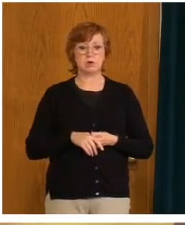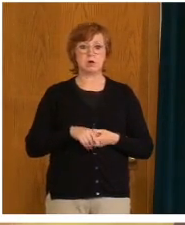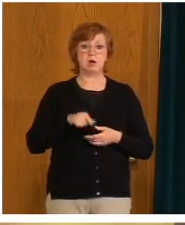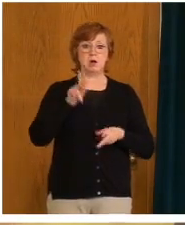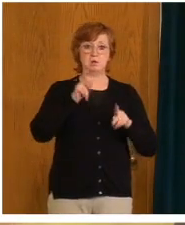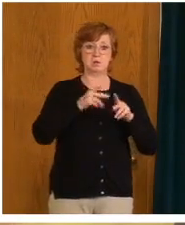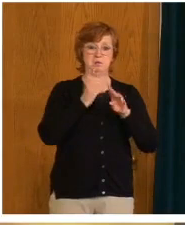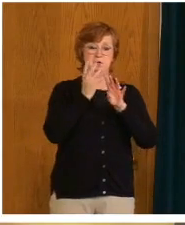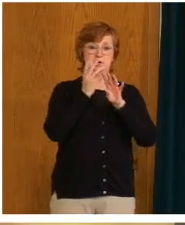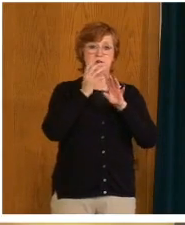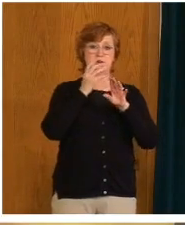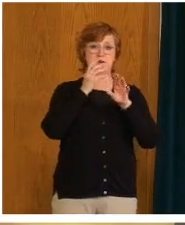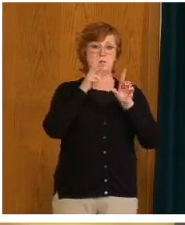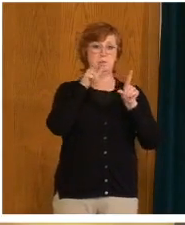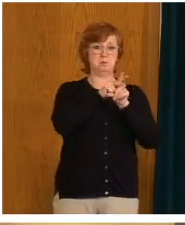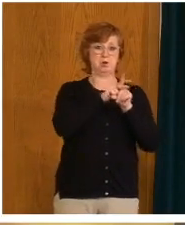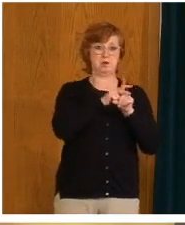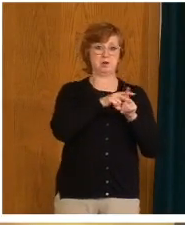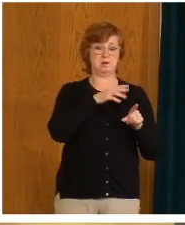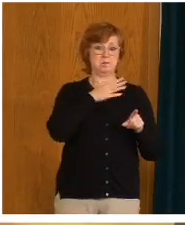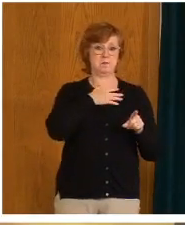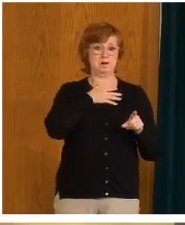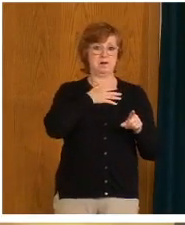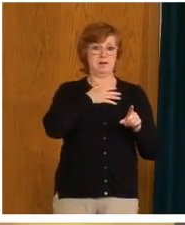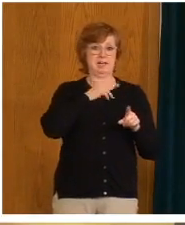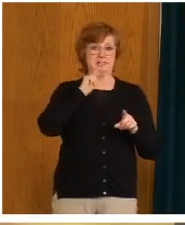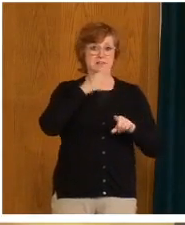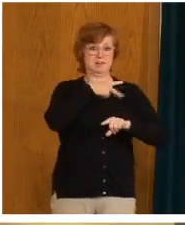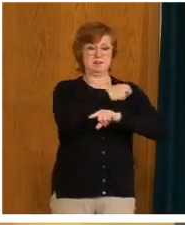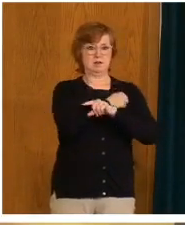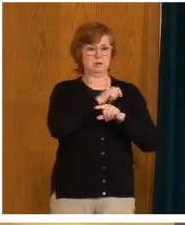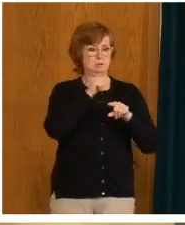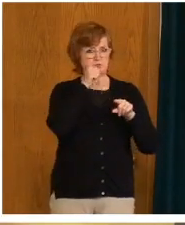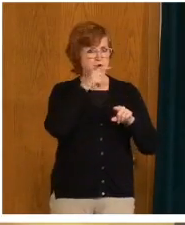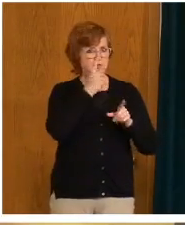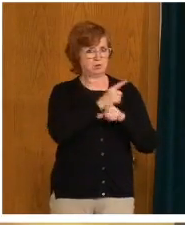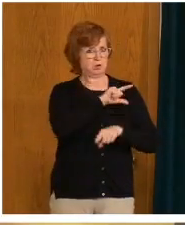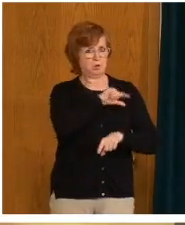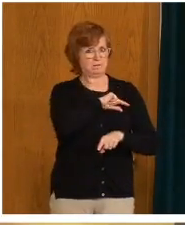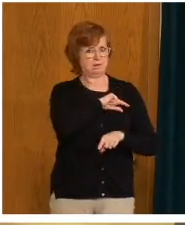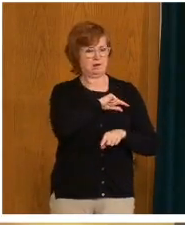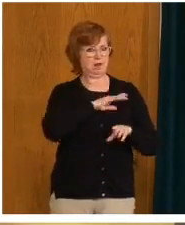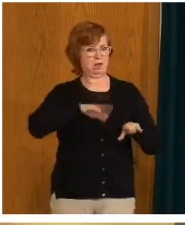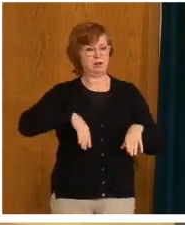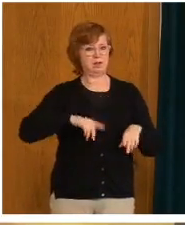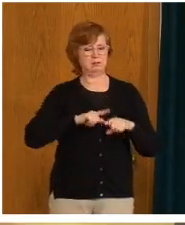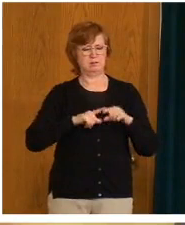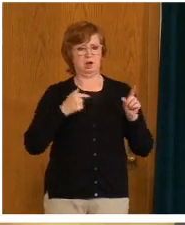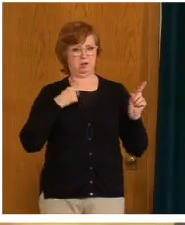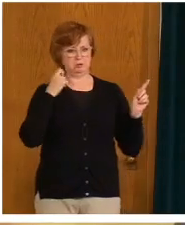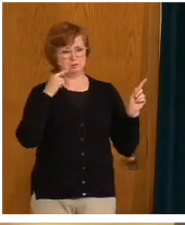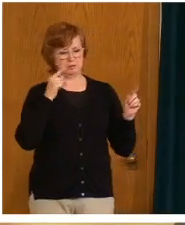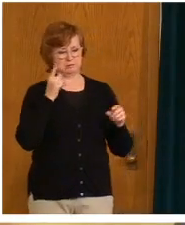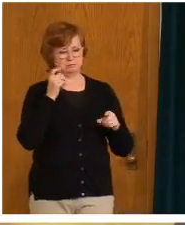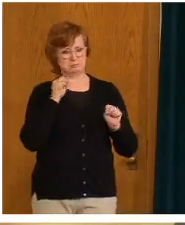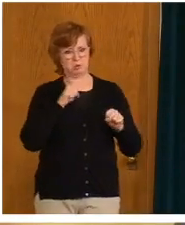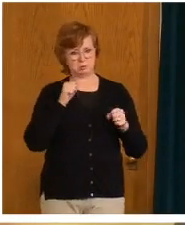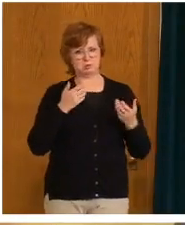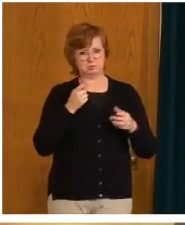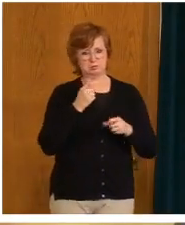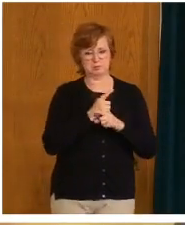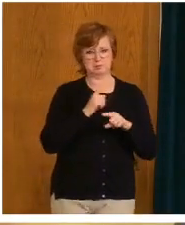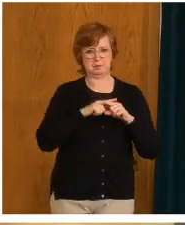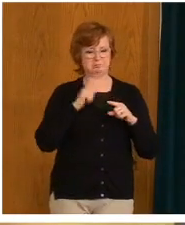do so? I'm sure they're out there. Our goal is to get everyone a second vaccine by sometime in